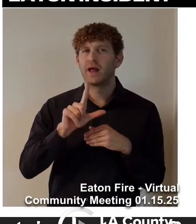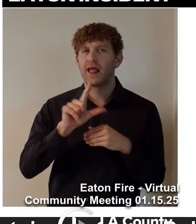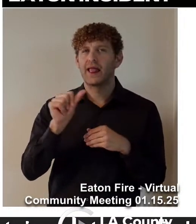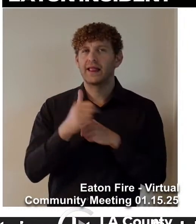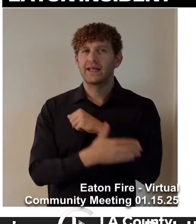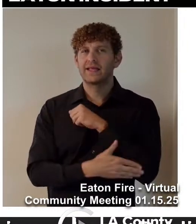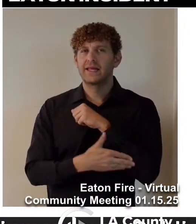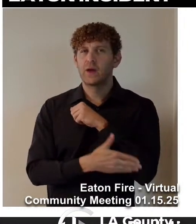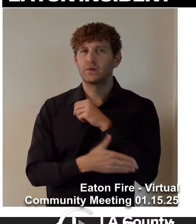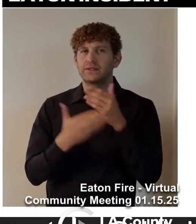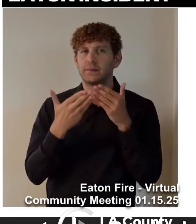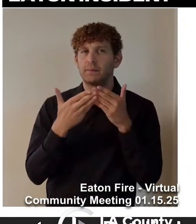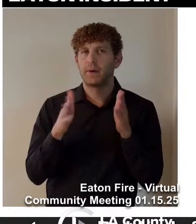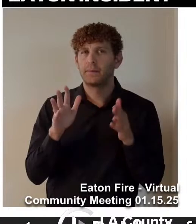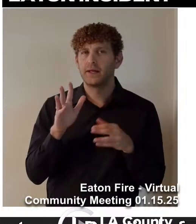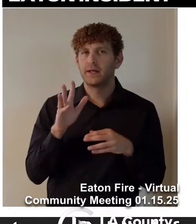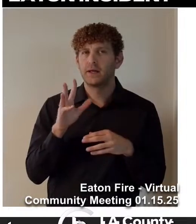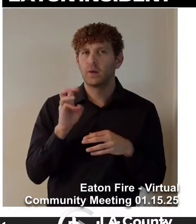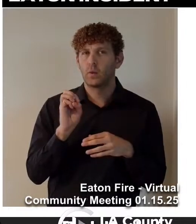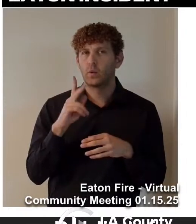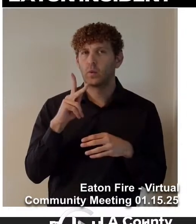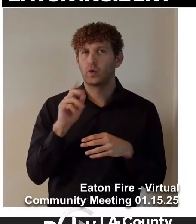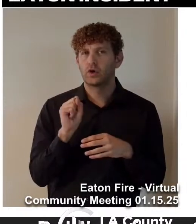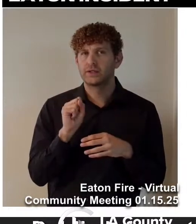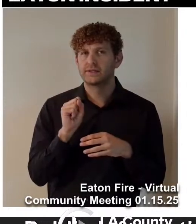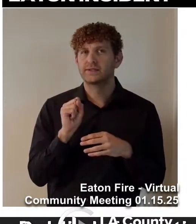Works Deputy Director Sid Tessero.